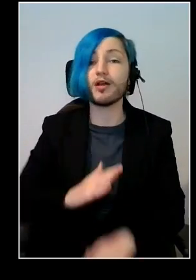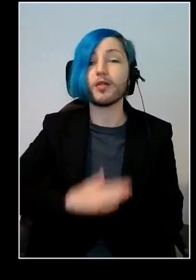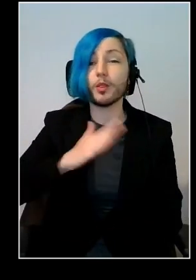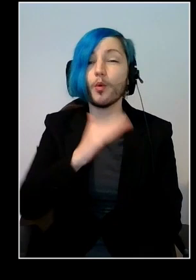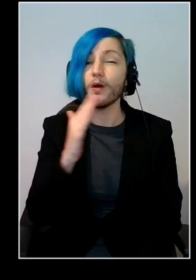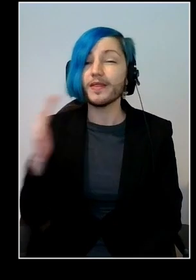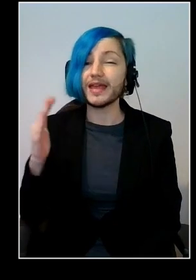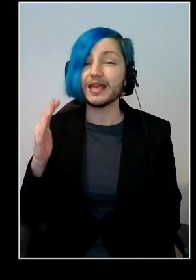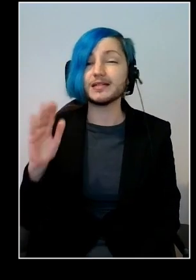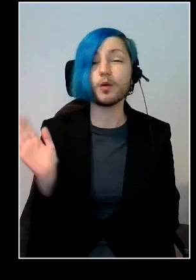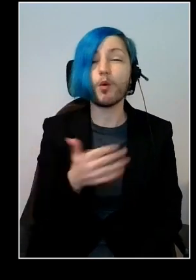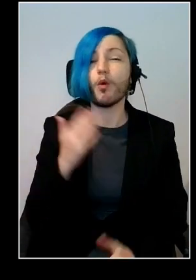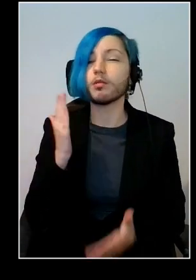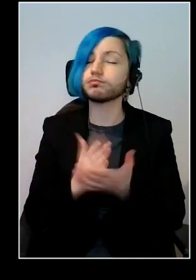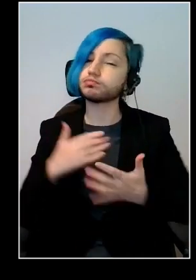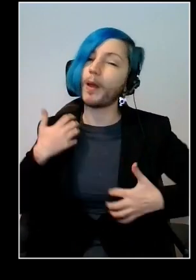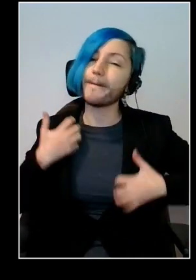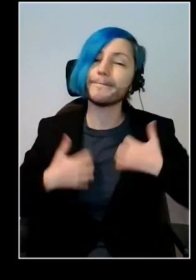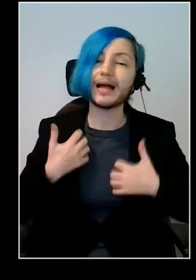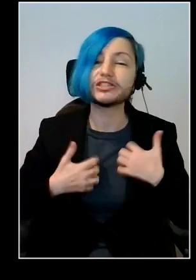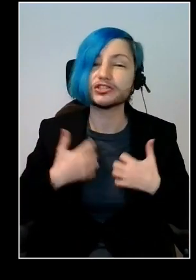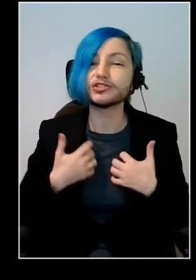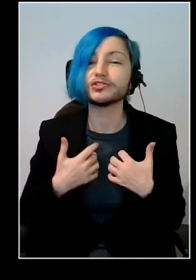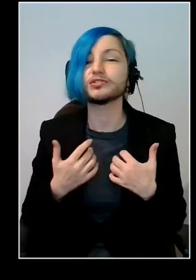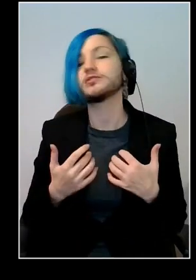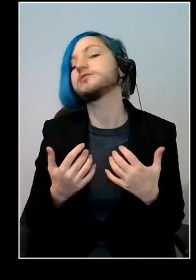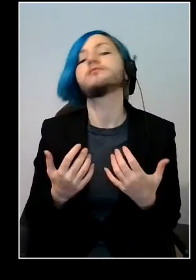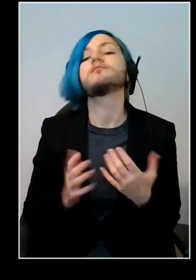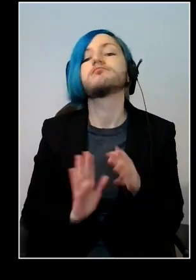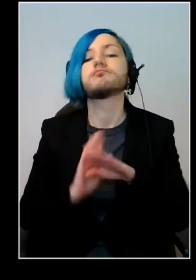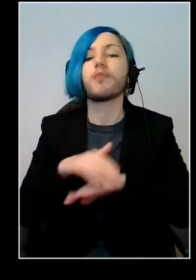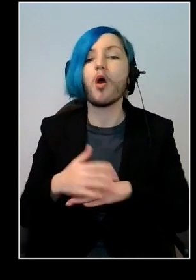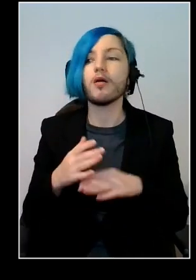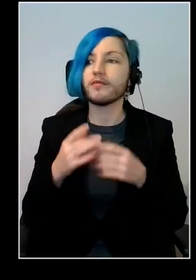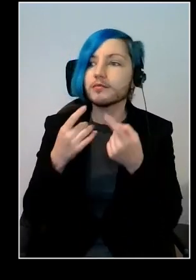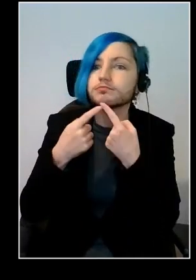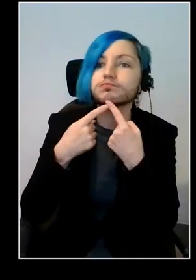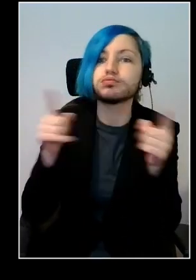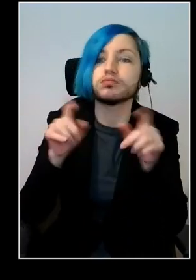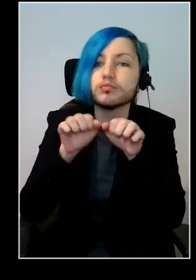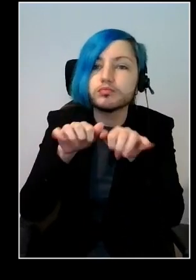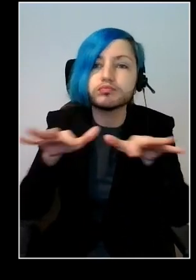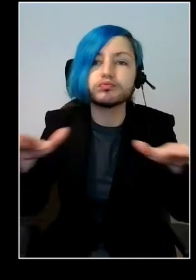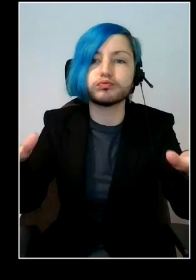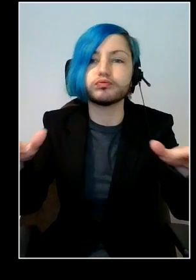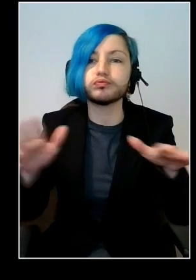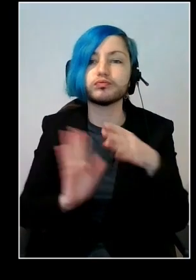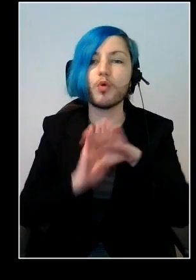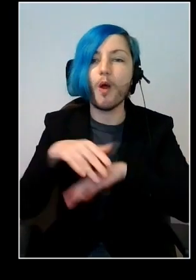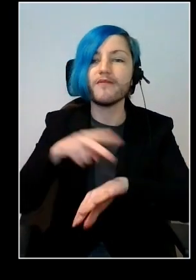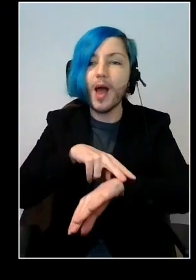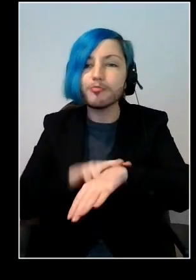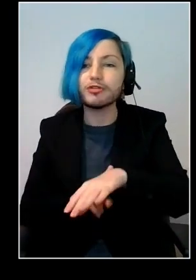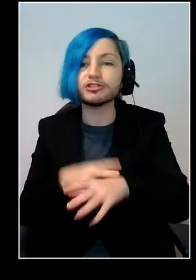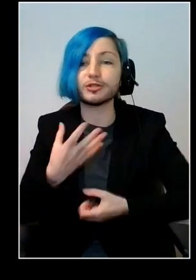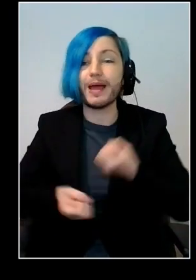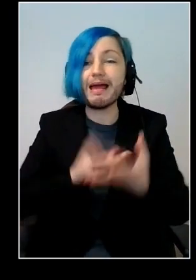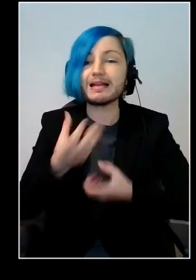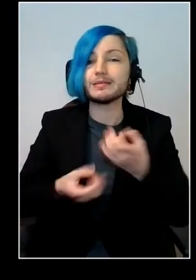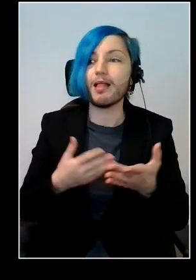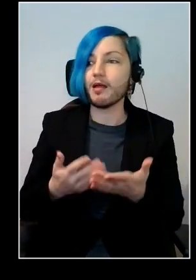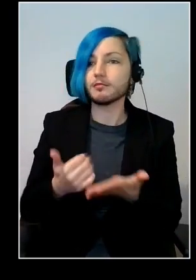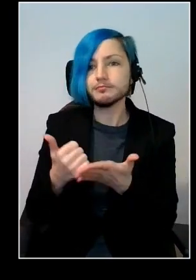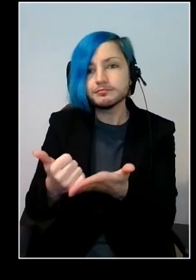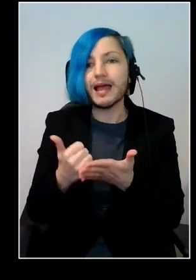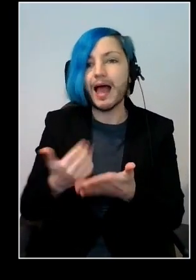very passionate employers about getting the message about apprenticeships out and explaining how they benefit both the